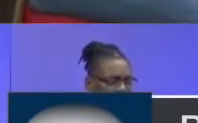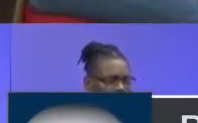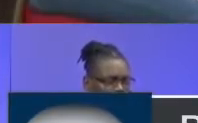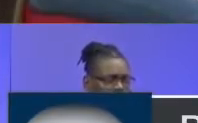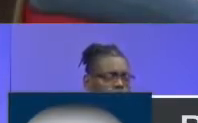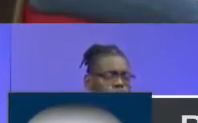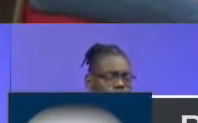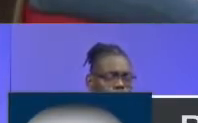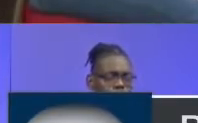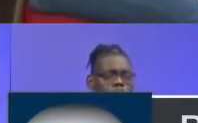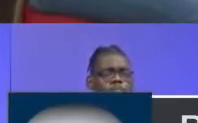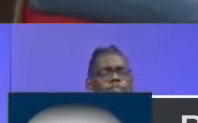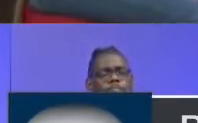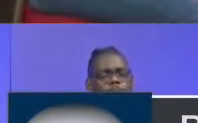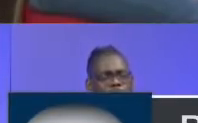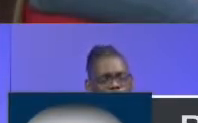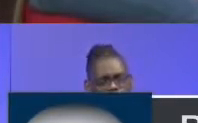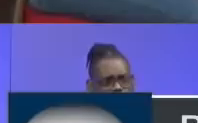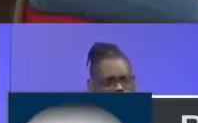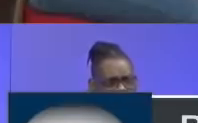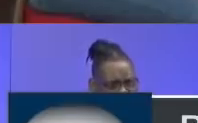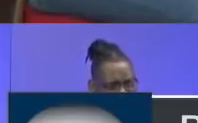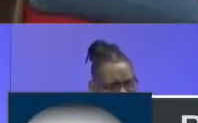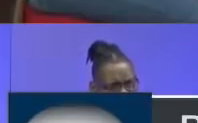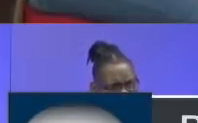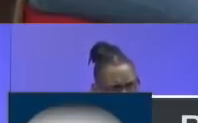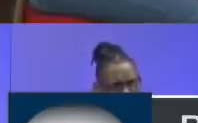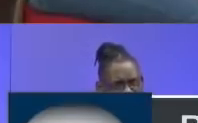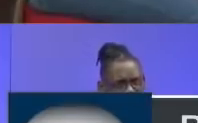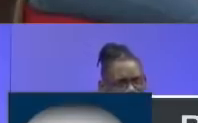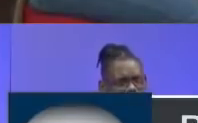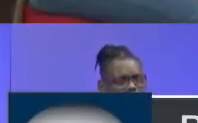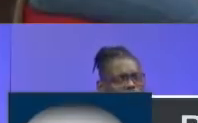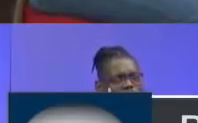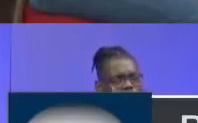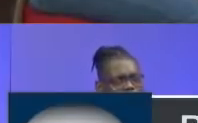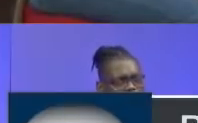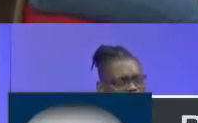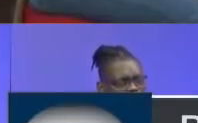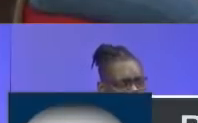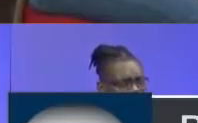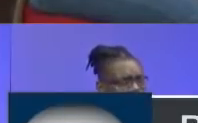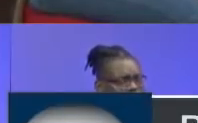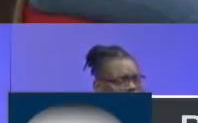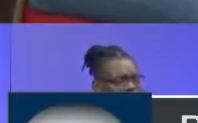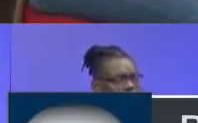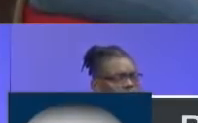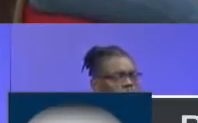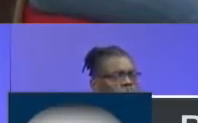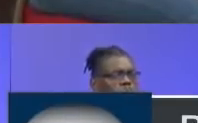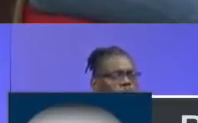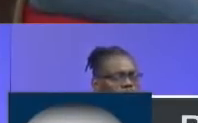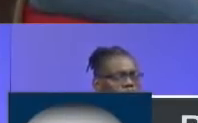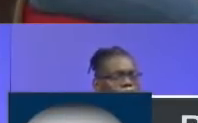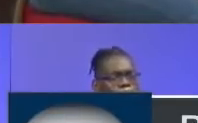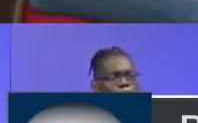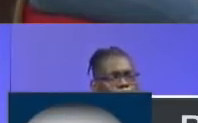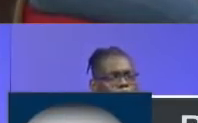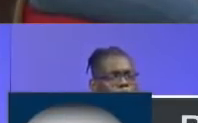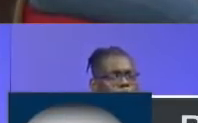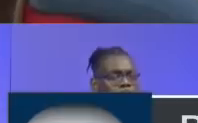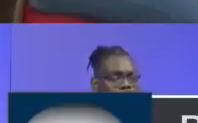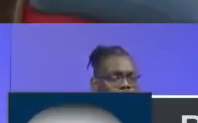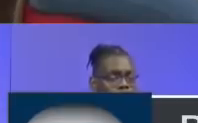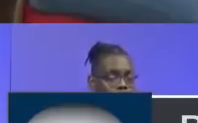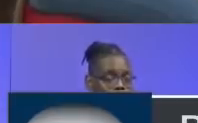you give a date as to when that would occur? We start on Monday. This Monday? Yes, Monday. Yeah, Monday. Oh,